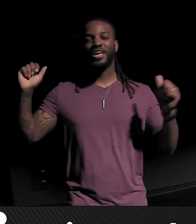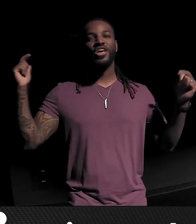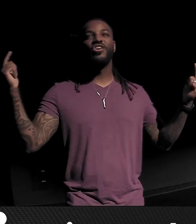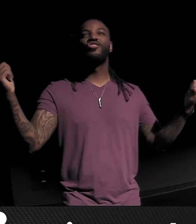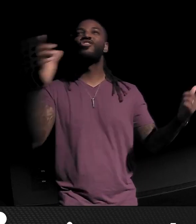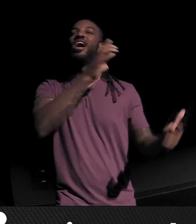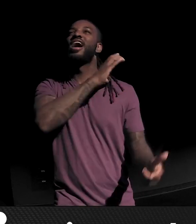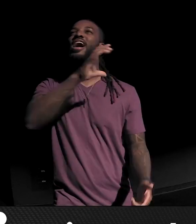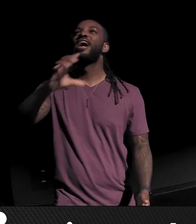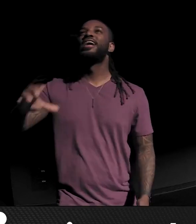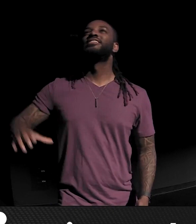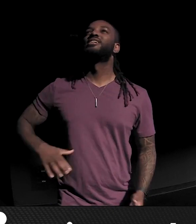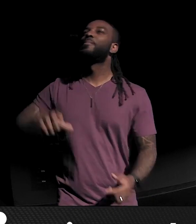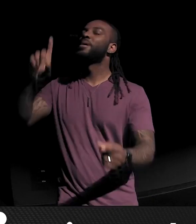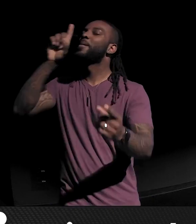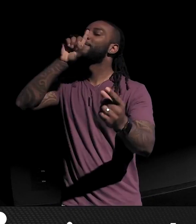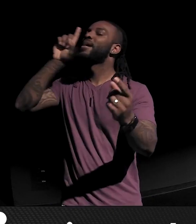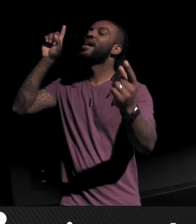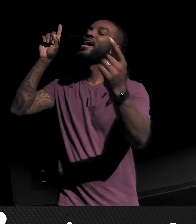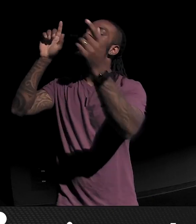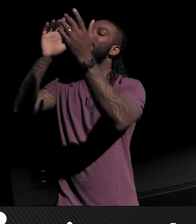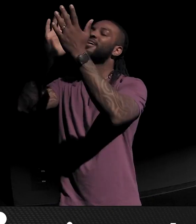hear Christ be